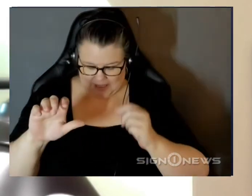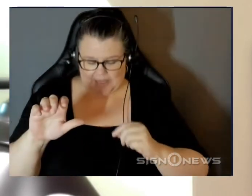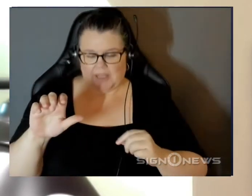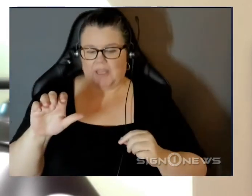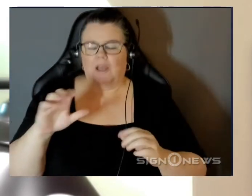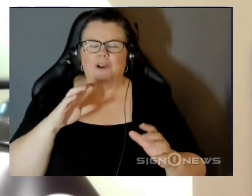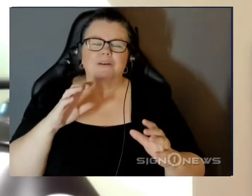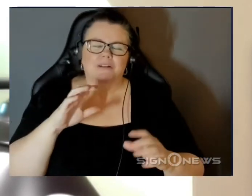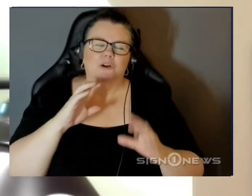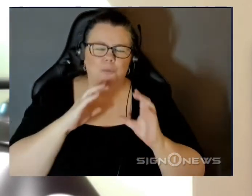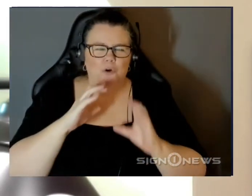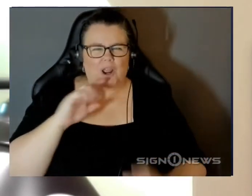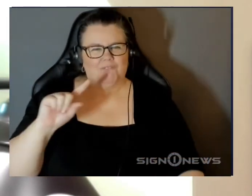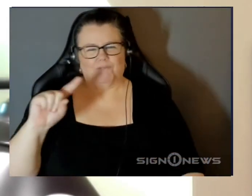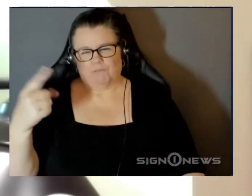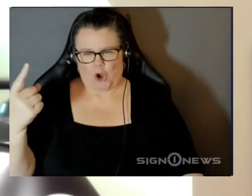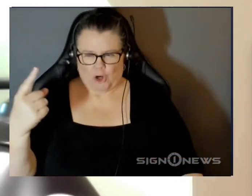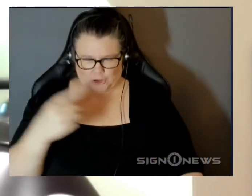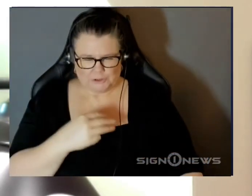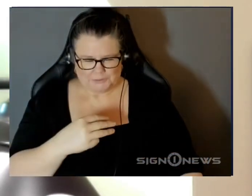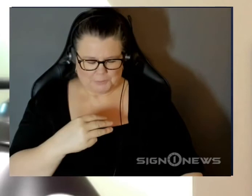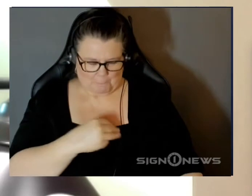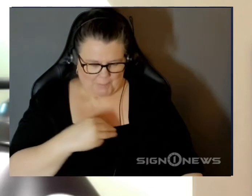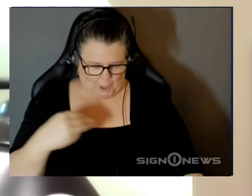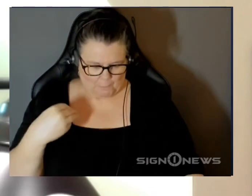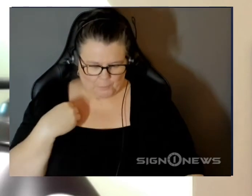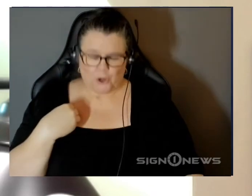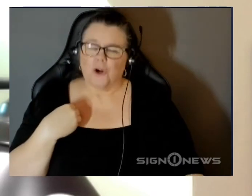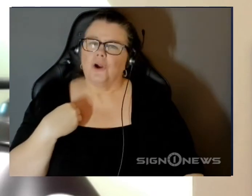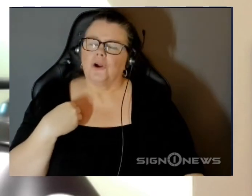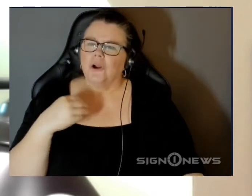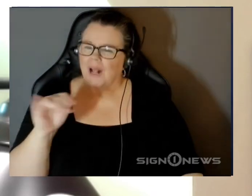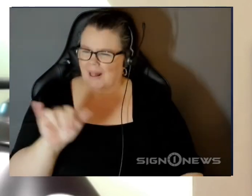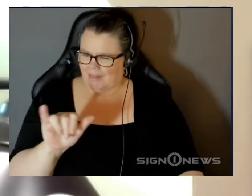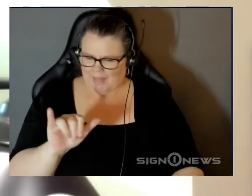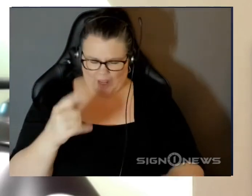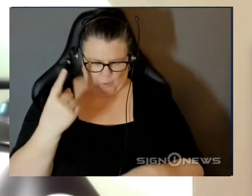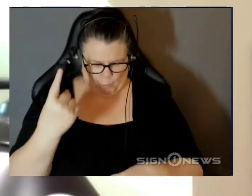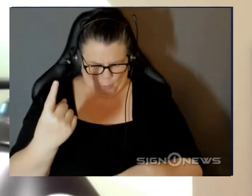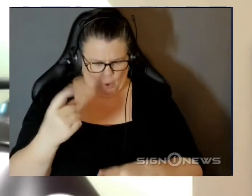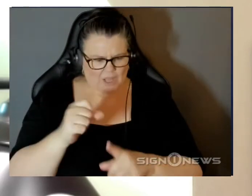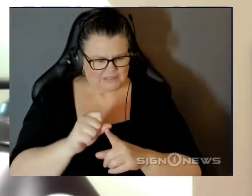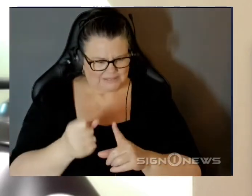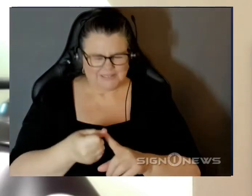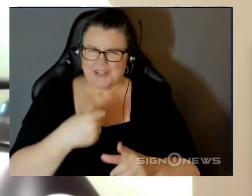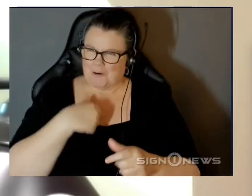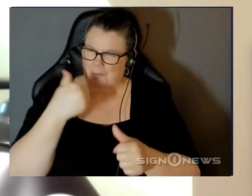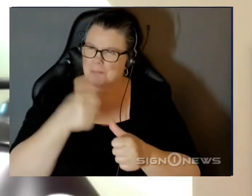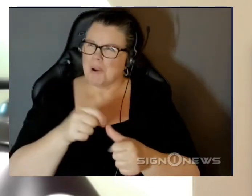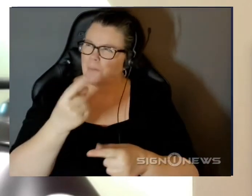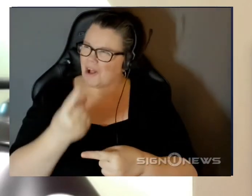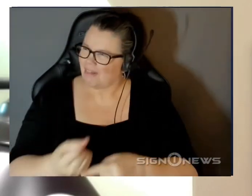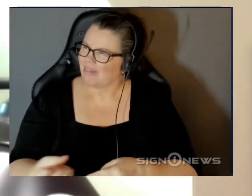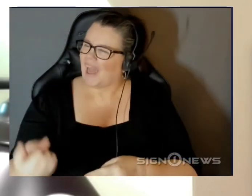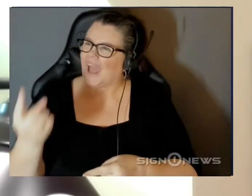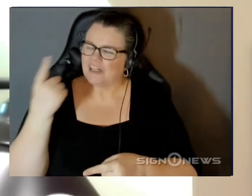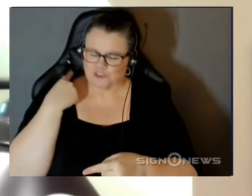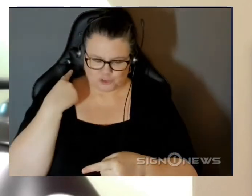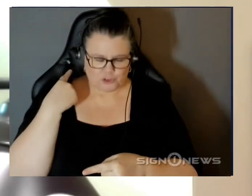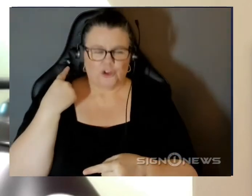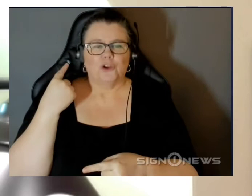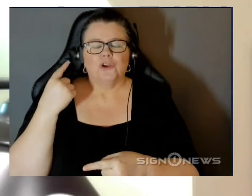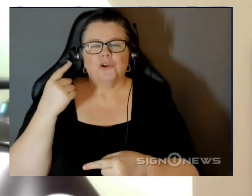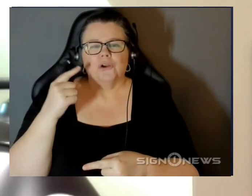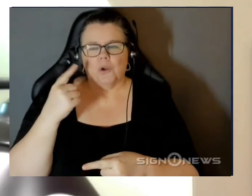members who have not been subject to guardianship. One is, some of y'all may remember about a year ago at this time, we worked with, on behalf of